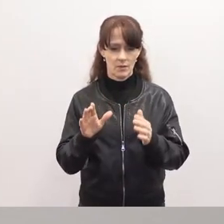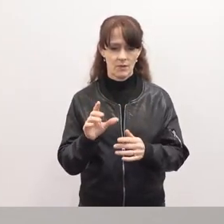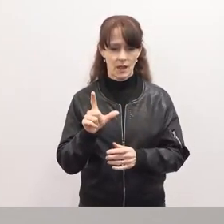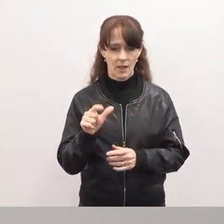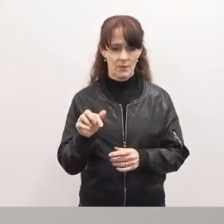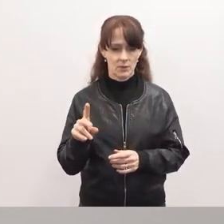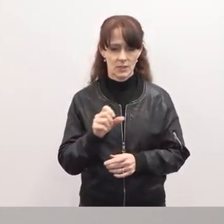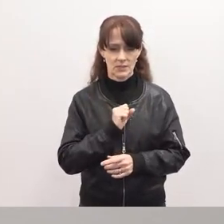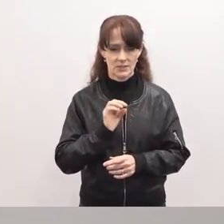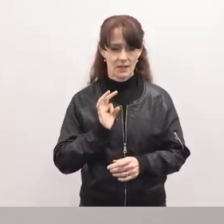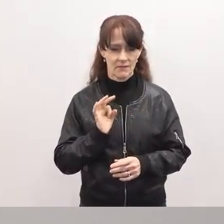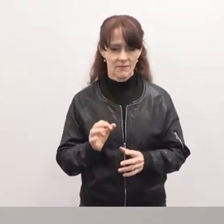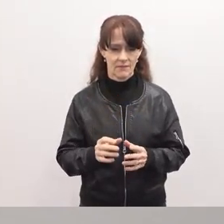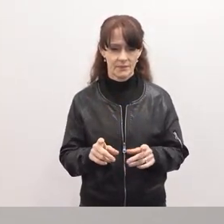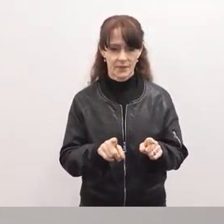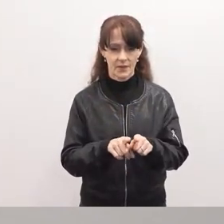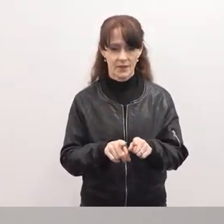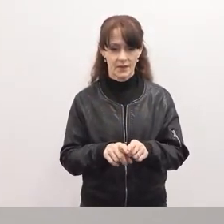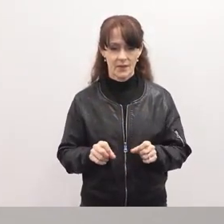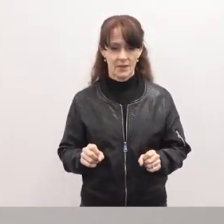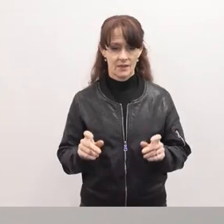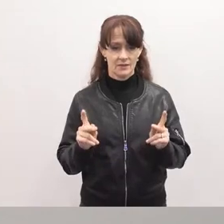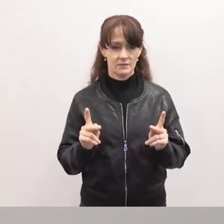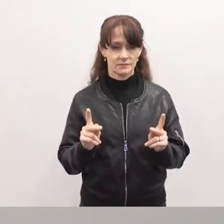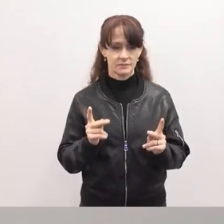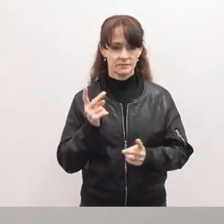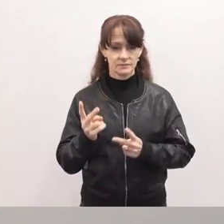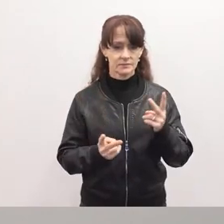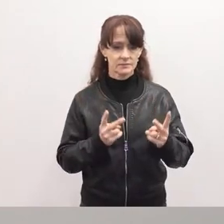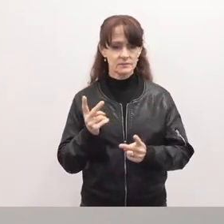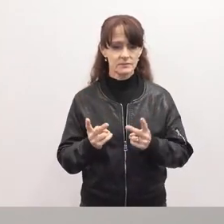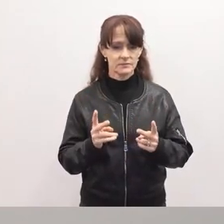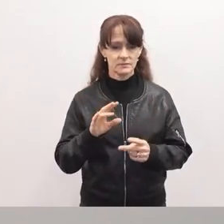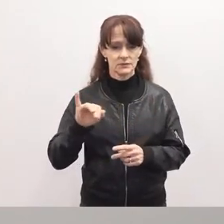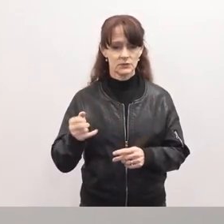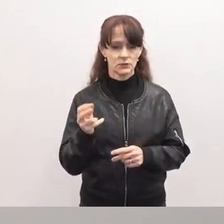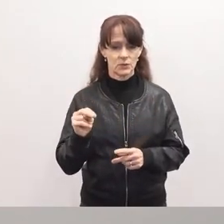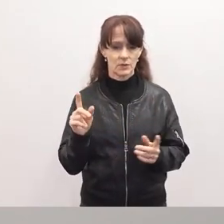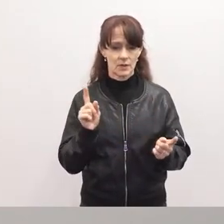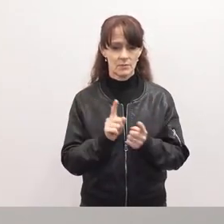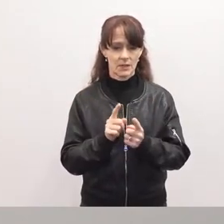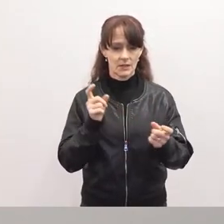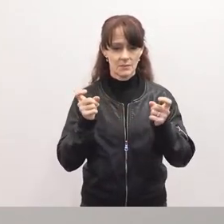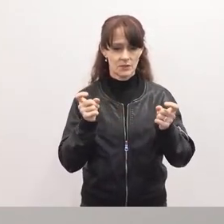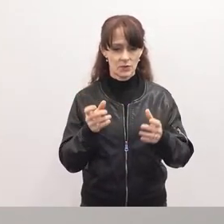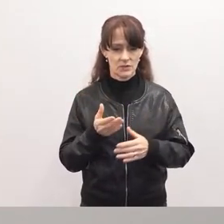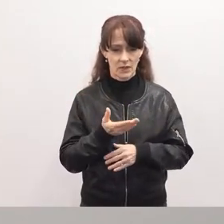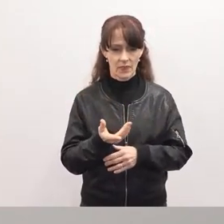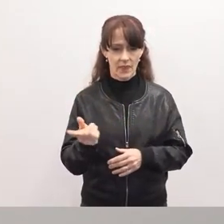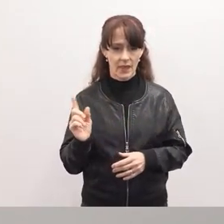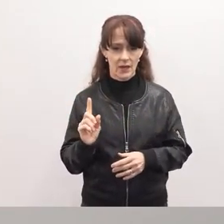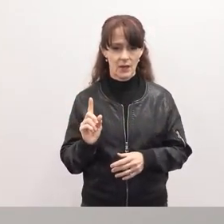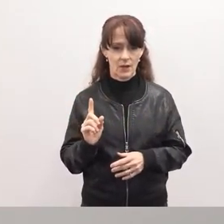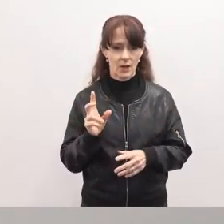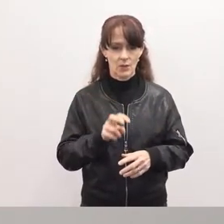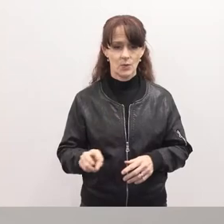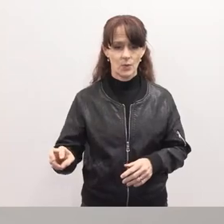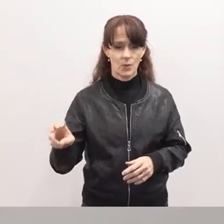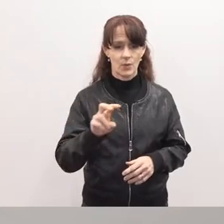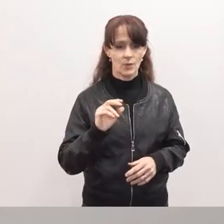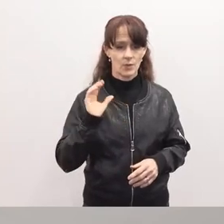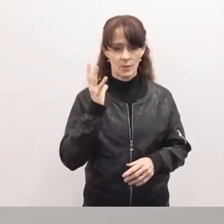staff. I also had the opportunity to visit Jordan, meet with the administration there, and get a tour of